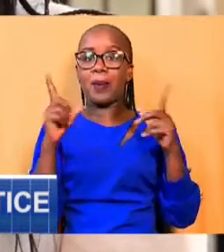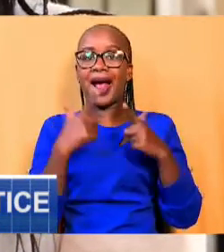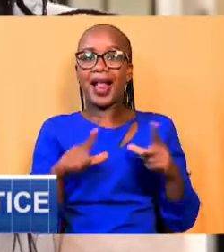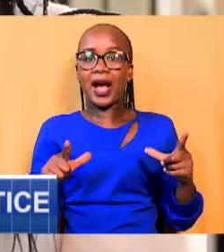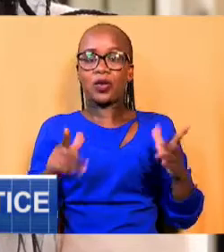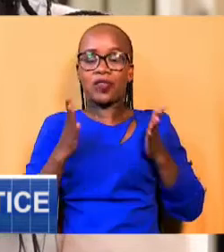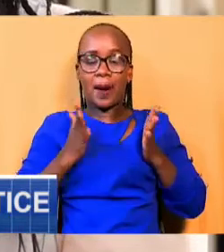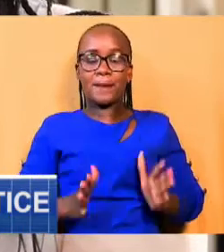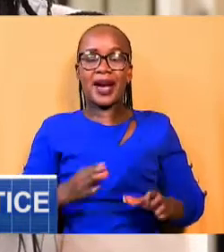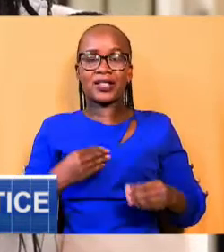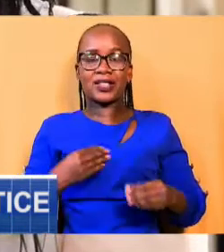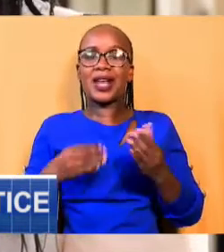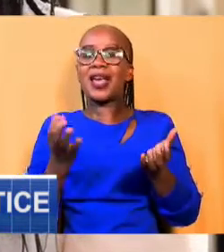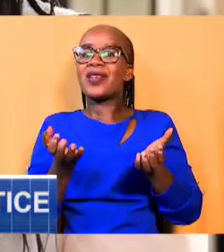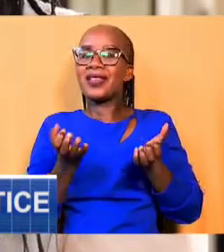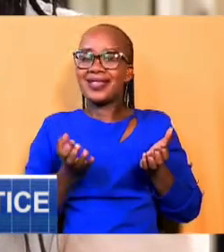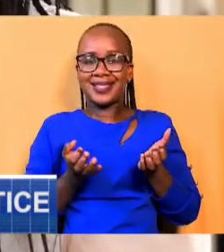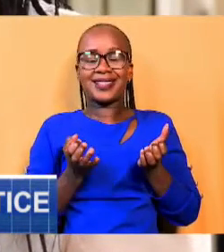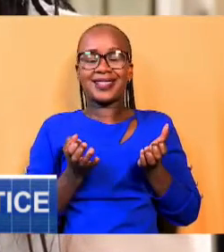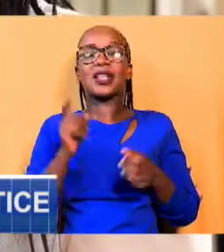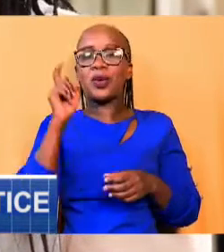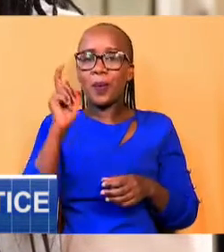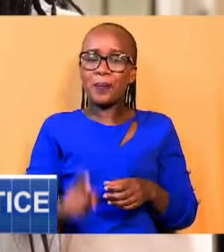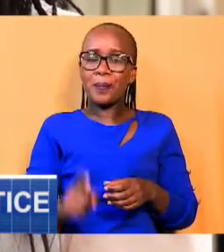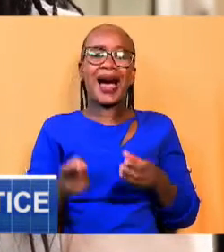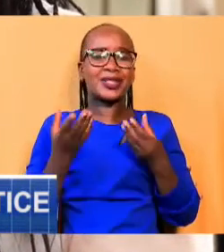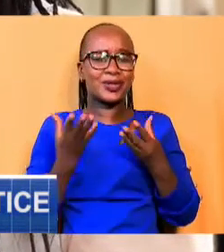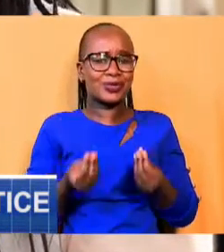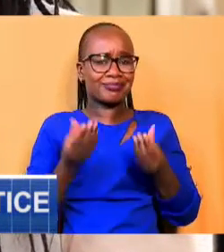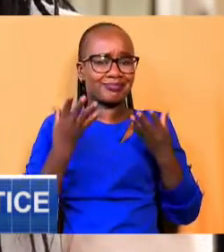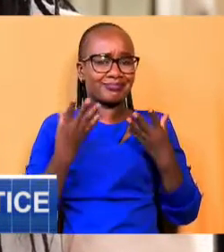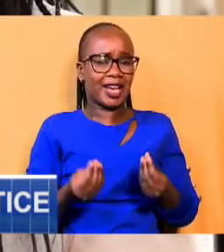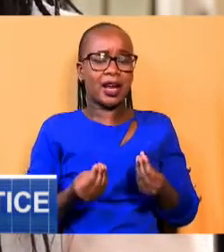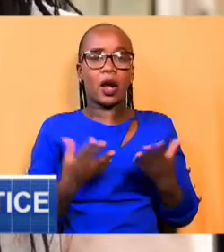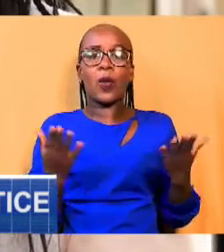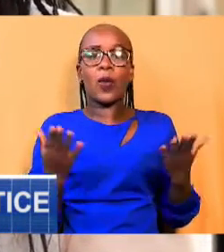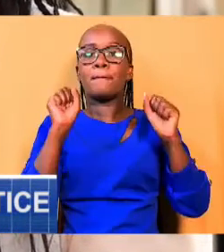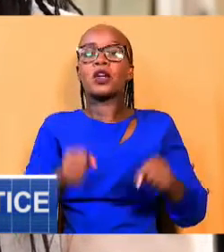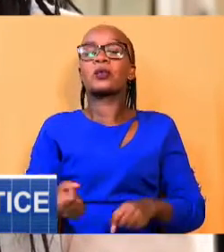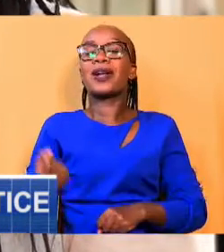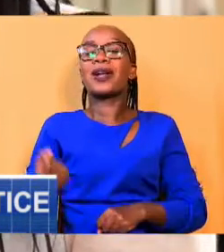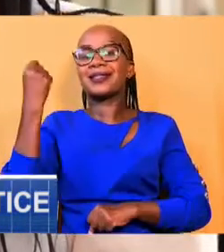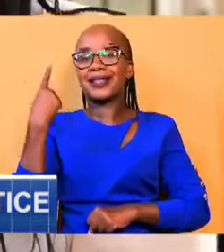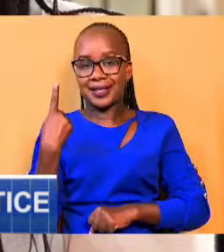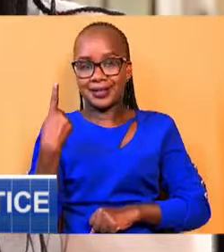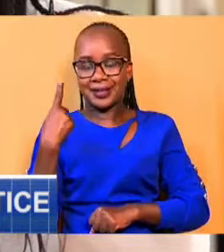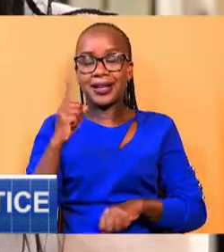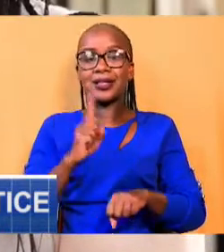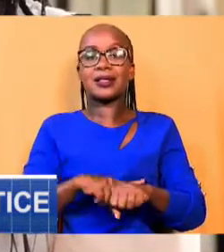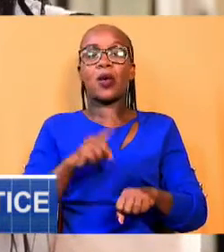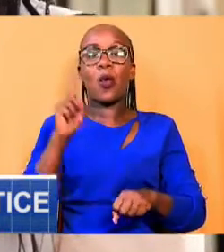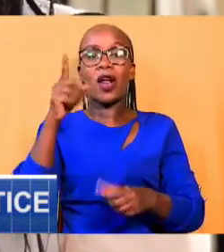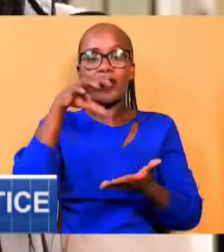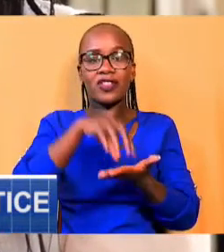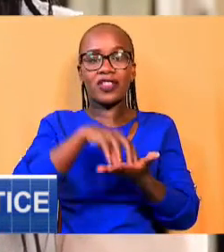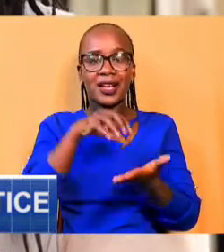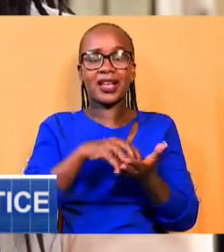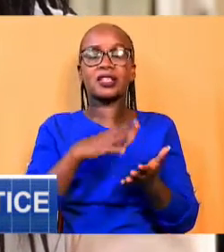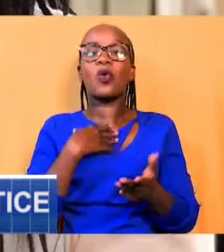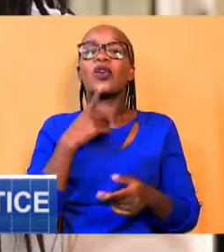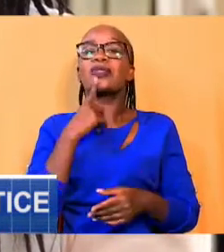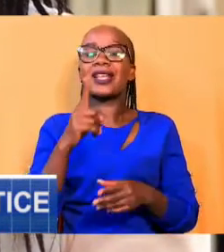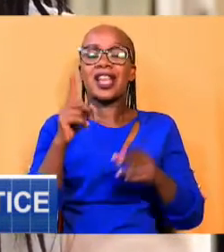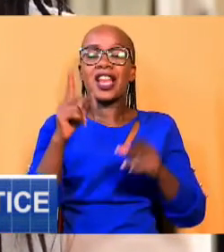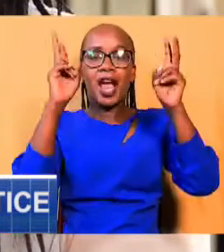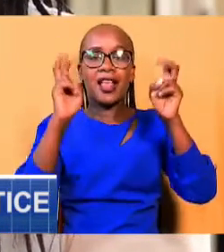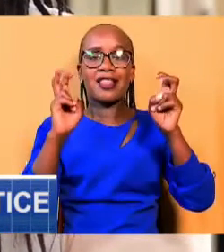Language for persons with disabilities means you have to simplify it to a way that I can understand. One of the cases that I like highlighting